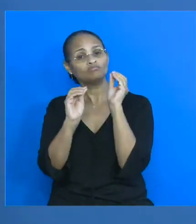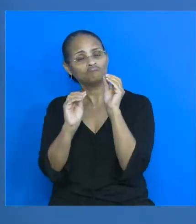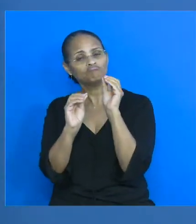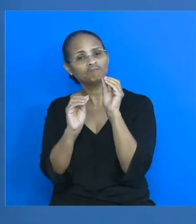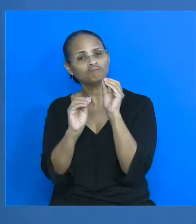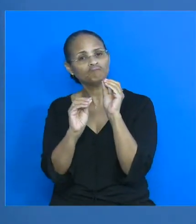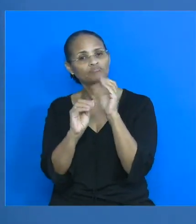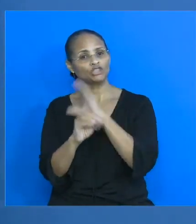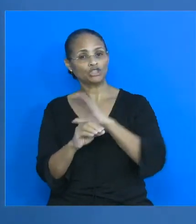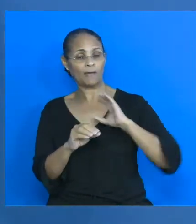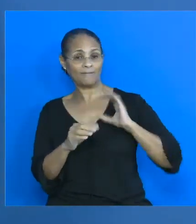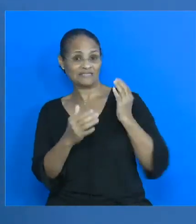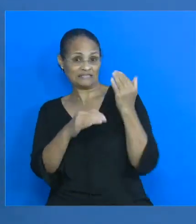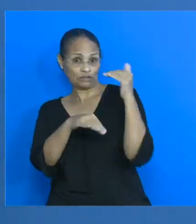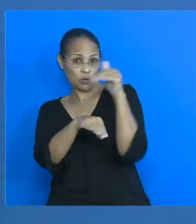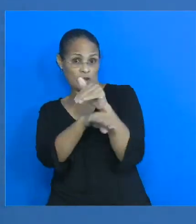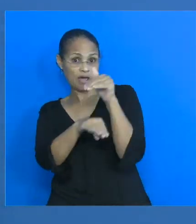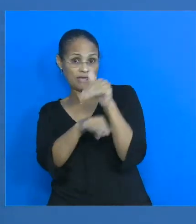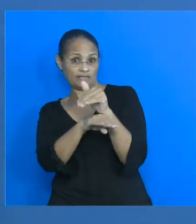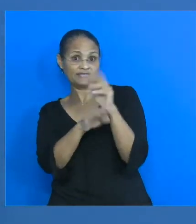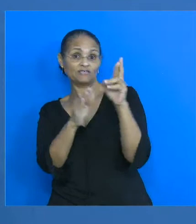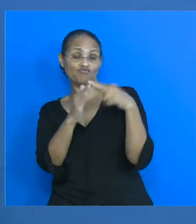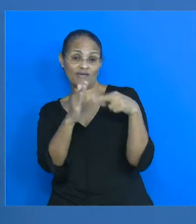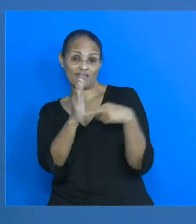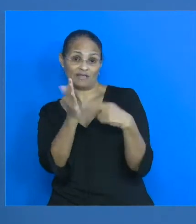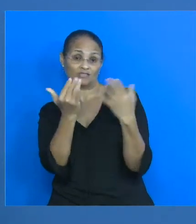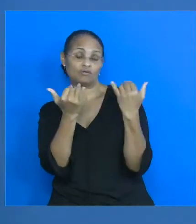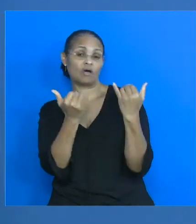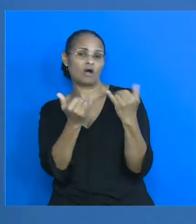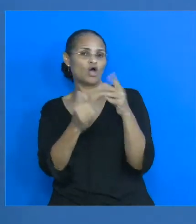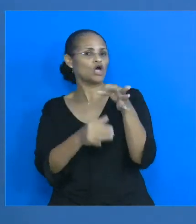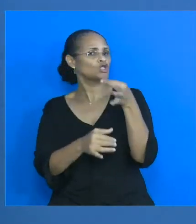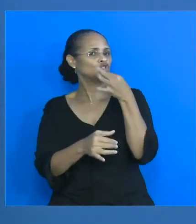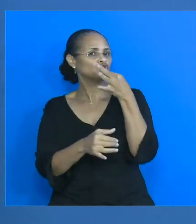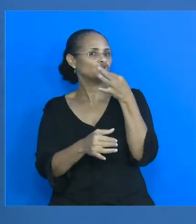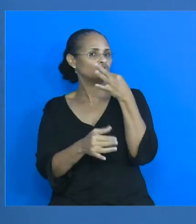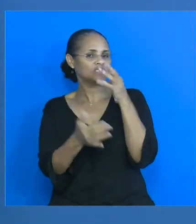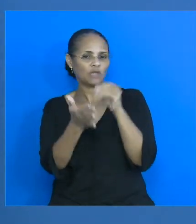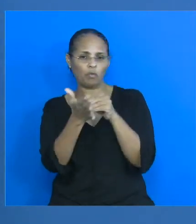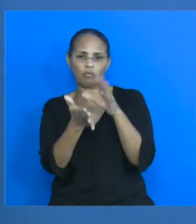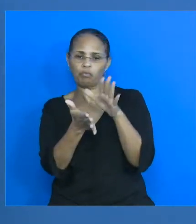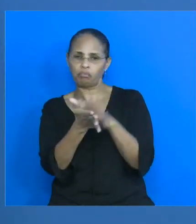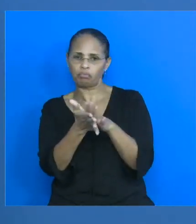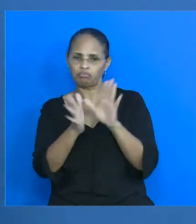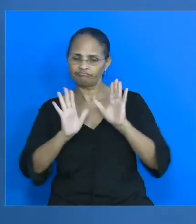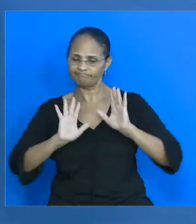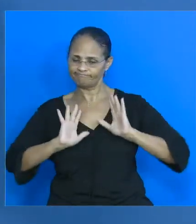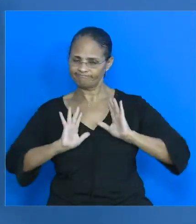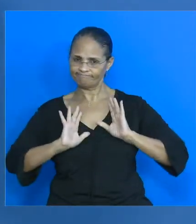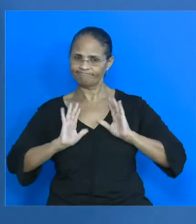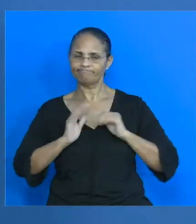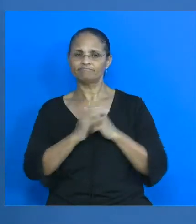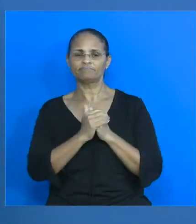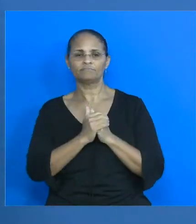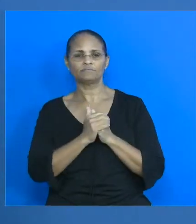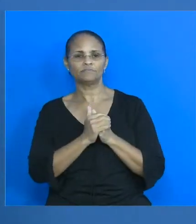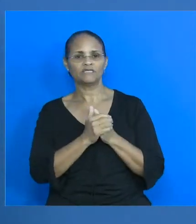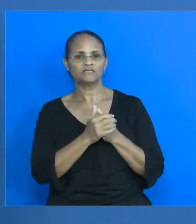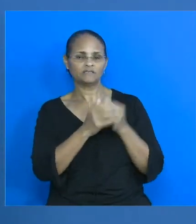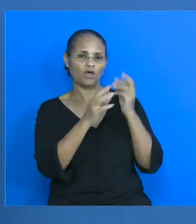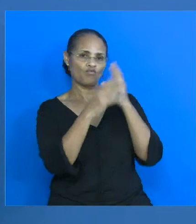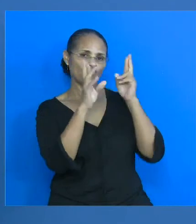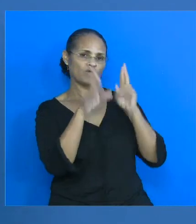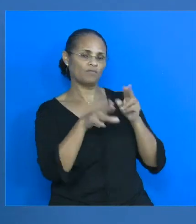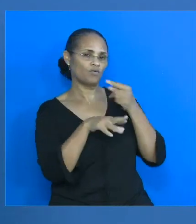tonight. It is a regulation, so as soon as they can complete the drafting. Okay. And for persons who may have already